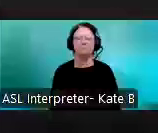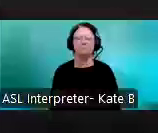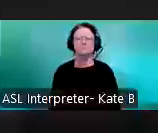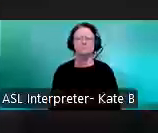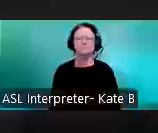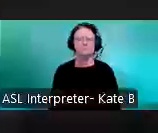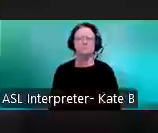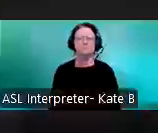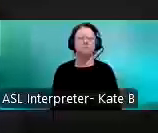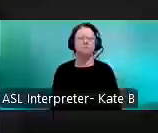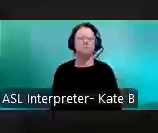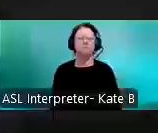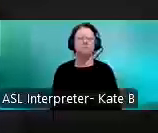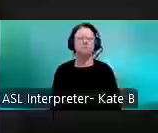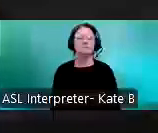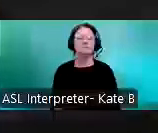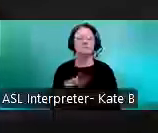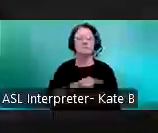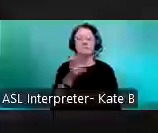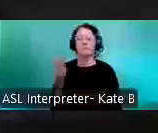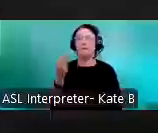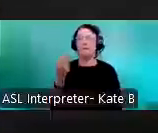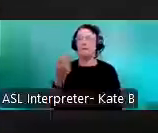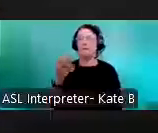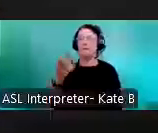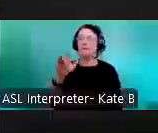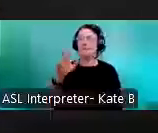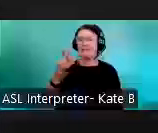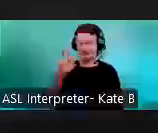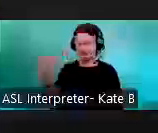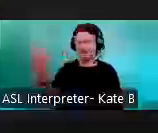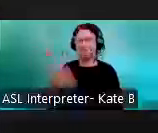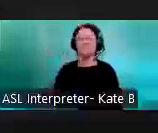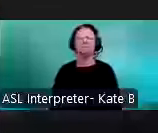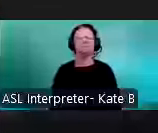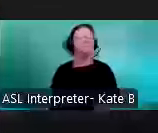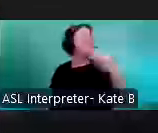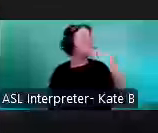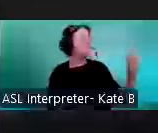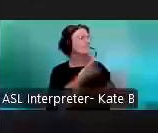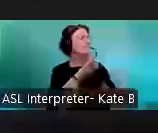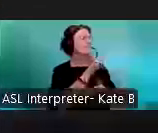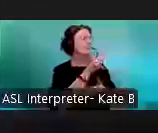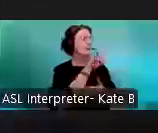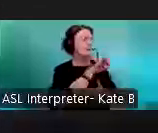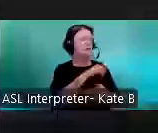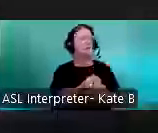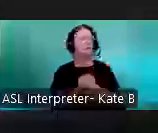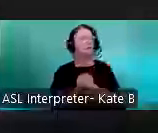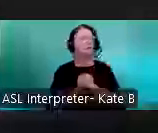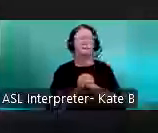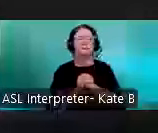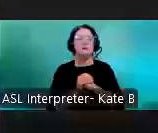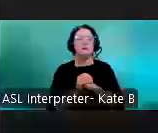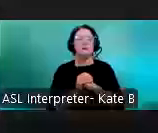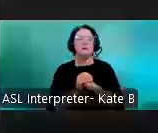All right, I'm going to let Eileen take it from here. Thanks, Jenny. And now, we spent some